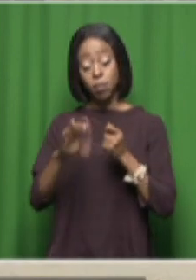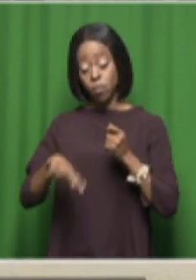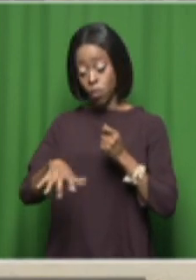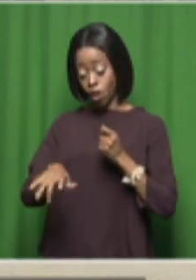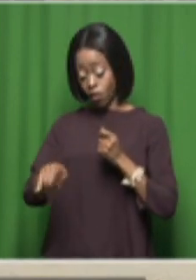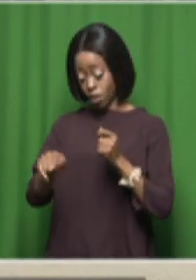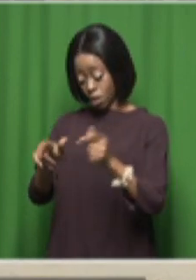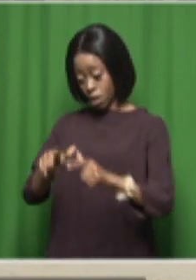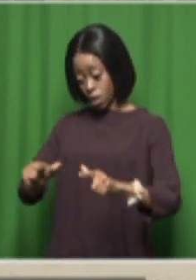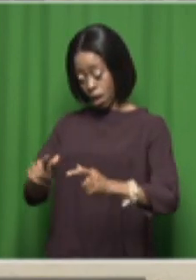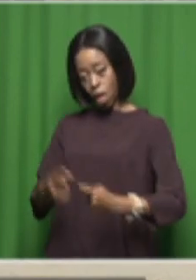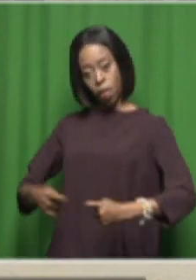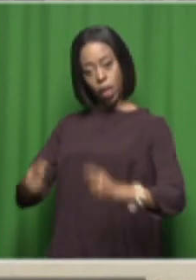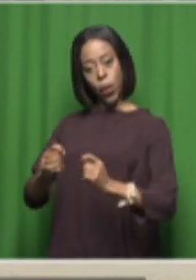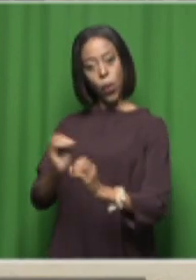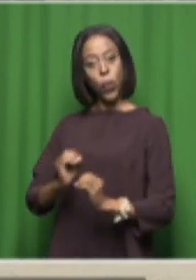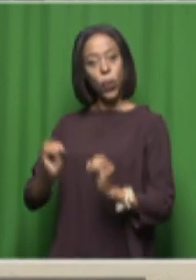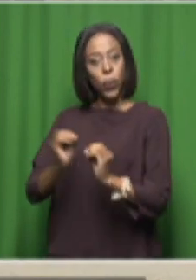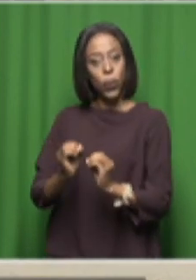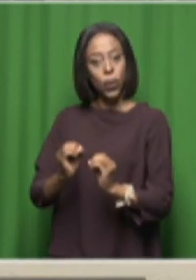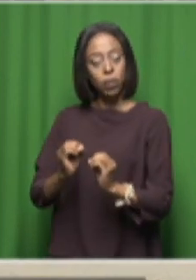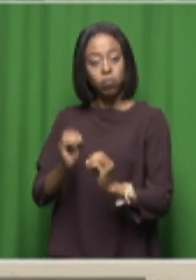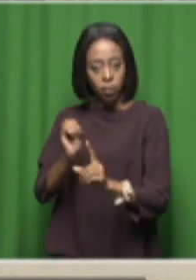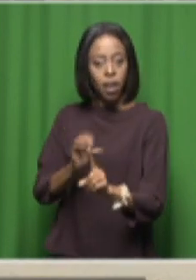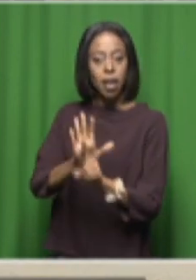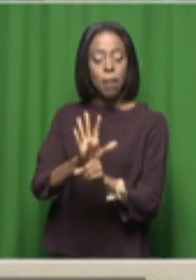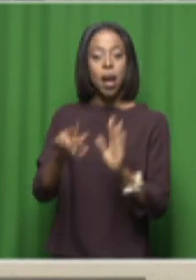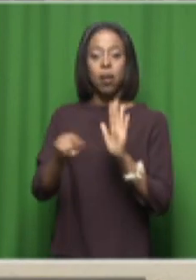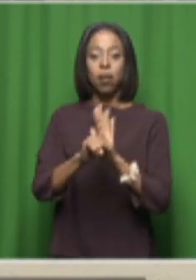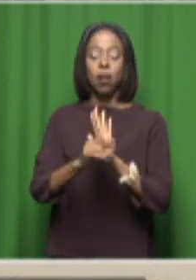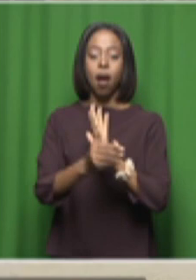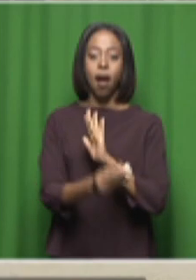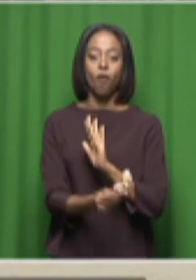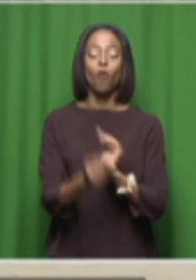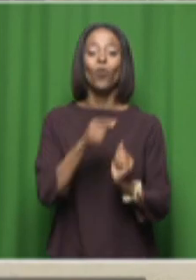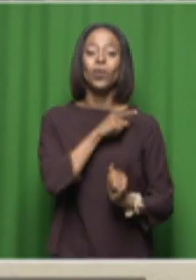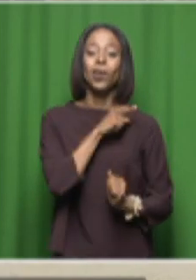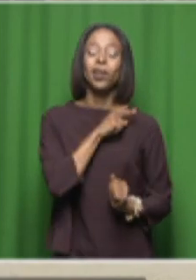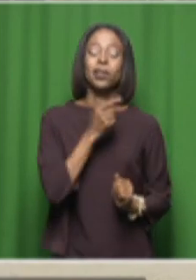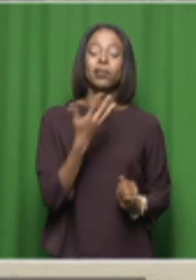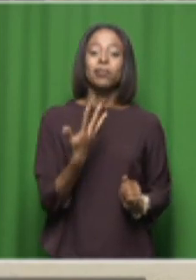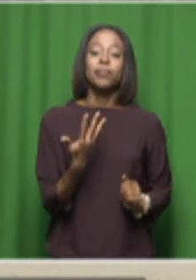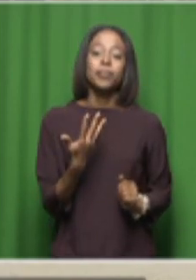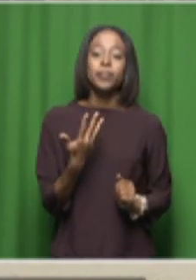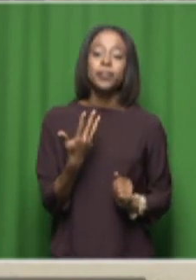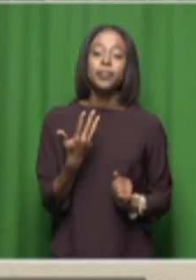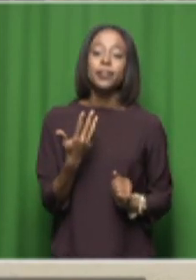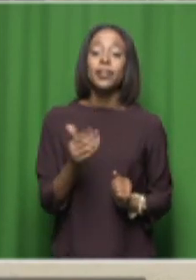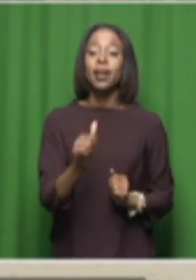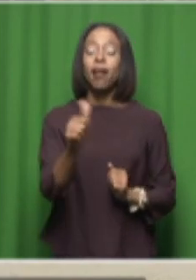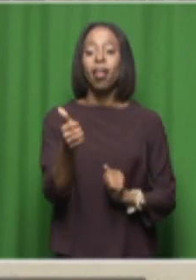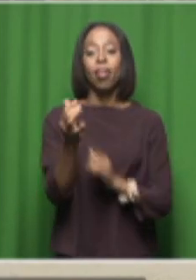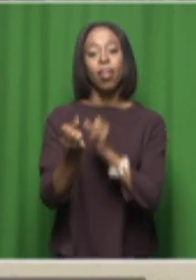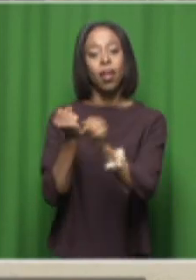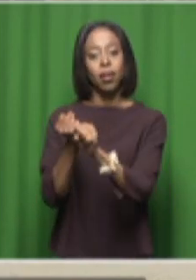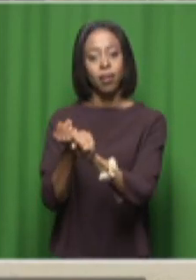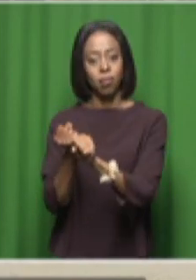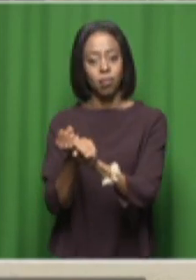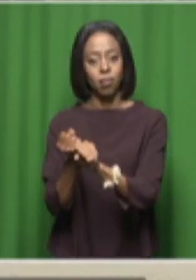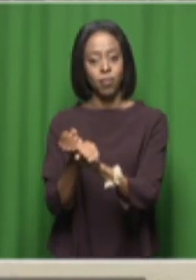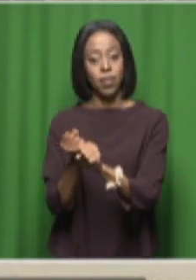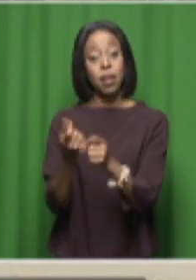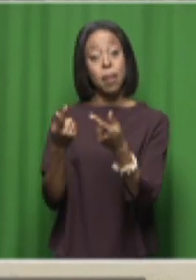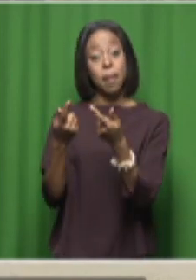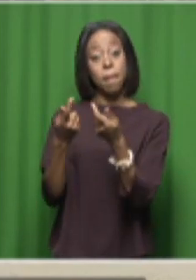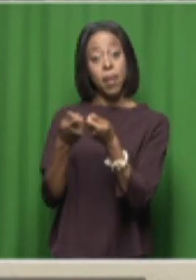level is not being spent, and that has a knock-on effect simply because the following year, the